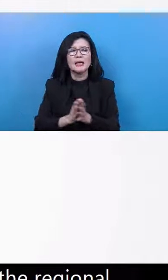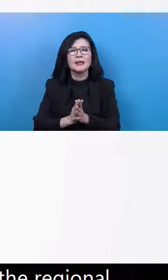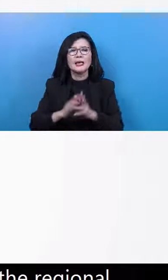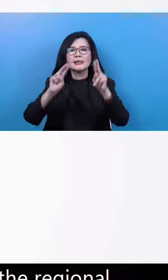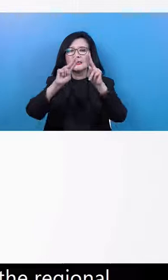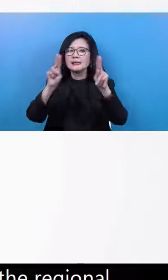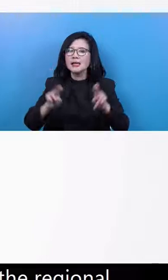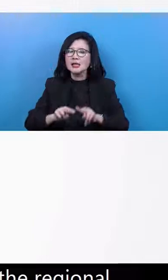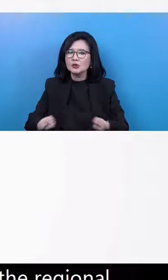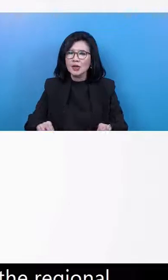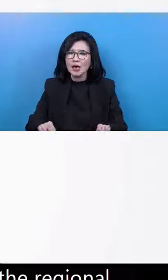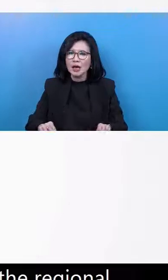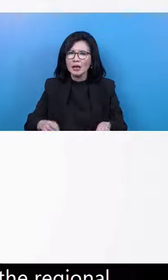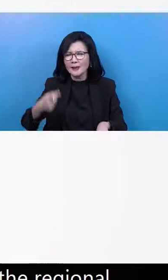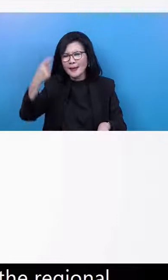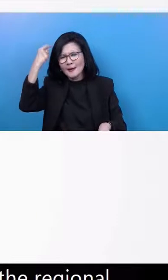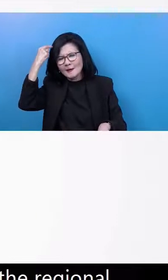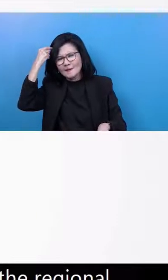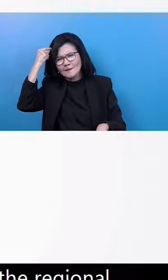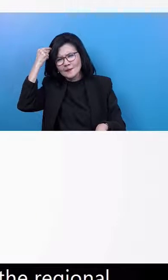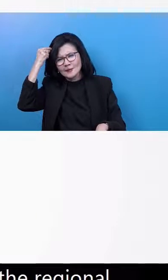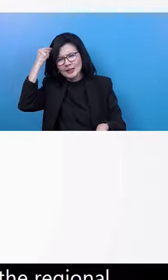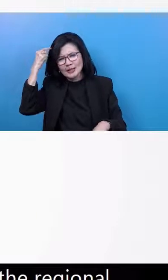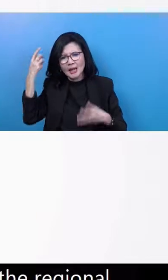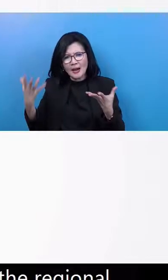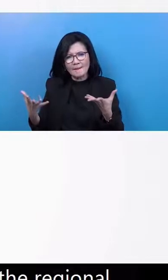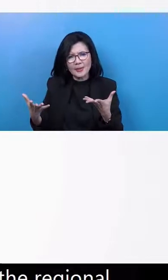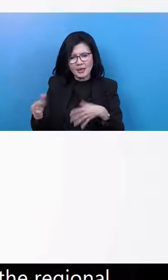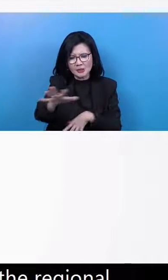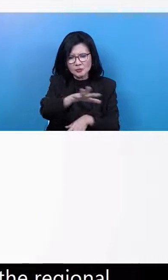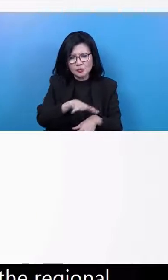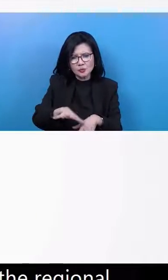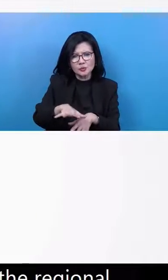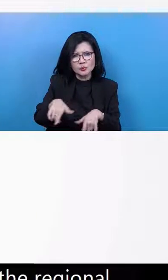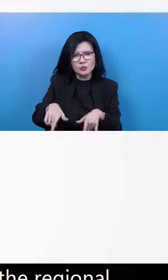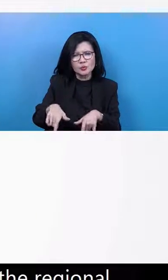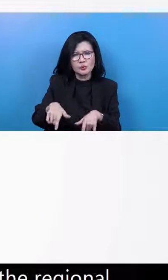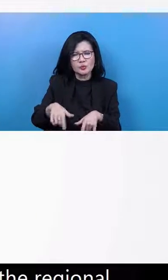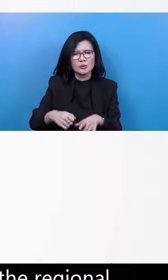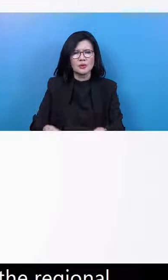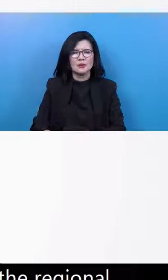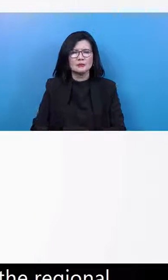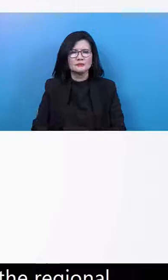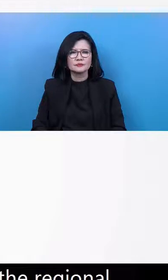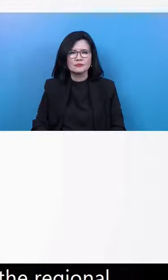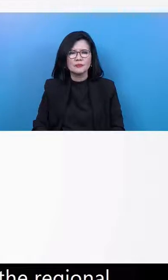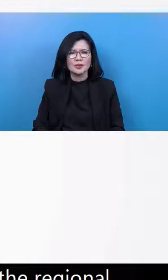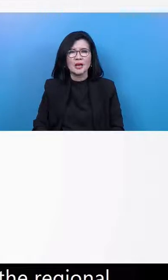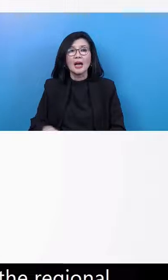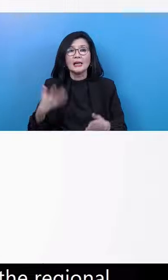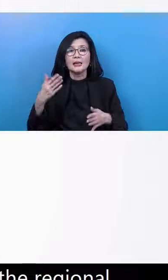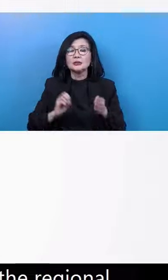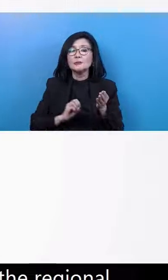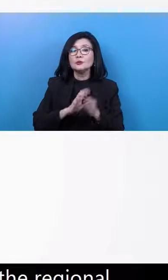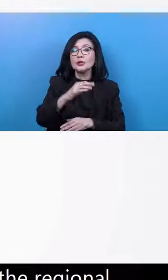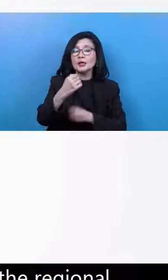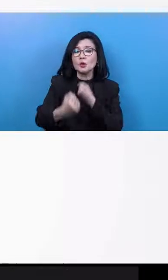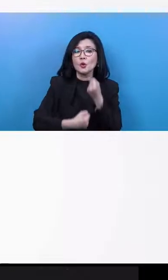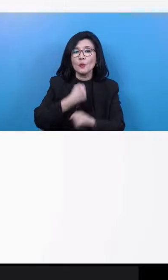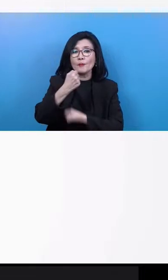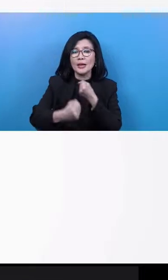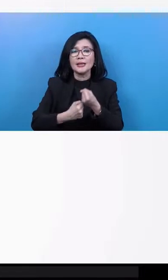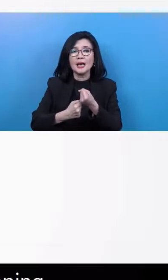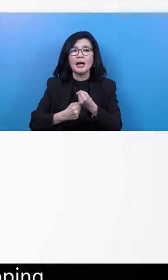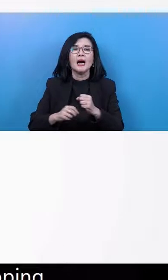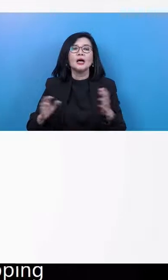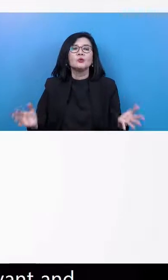region. And then we have also launched the ASEAN mapping exercise to promote synergy with other relevant ASEAN sector bodies,